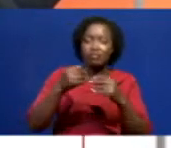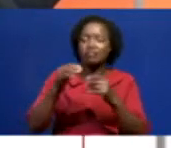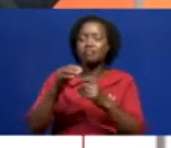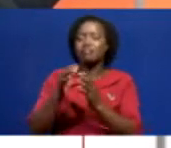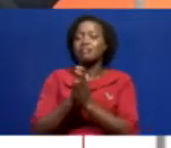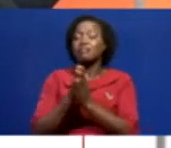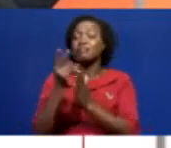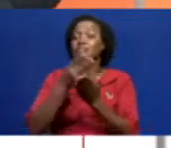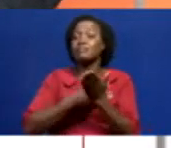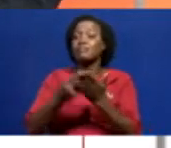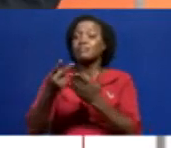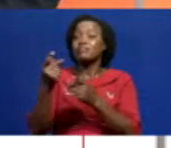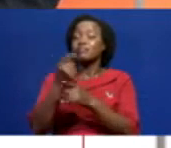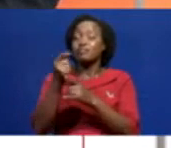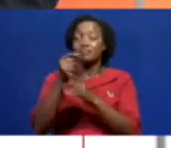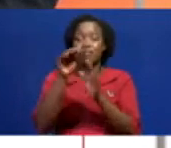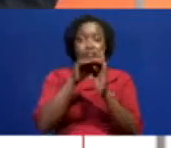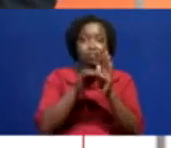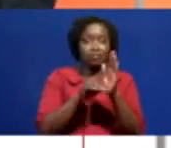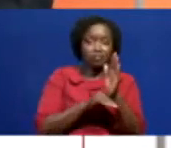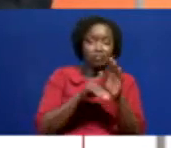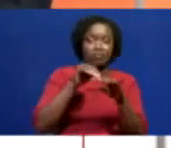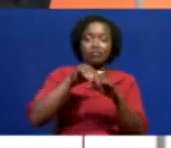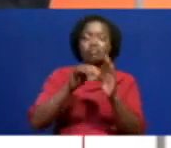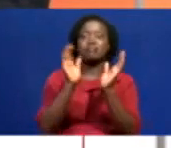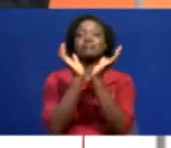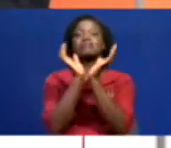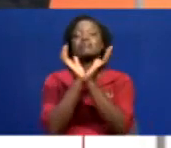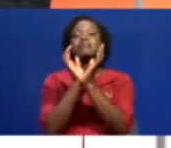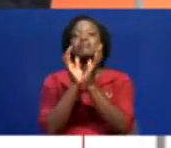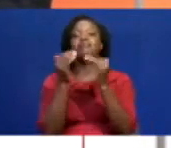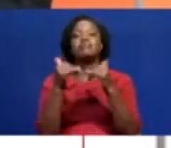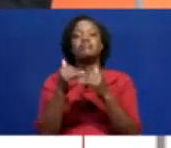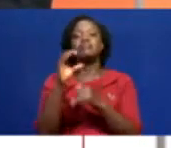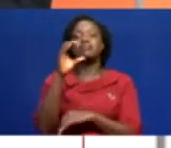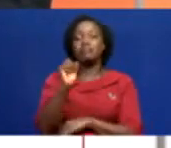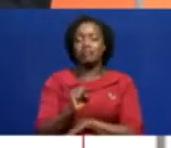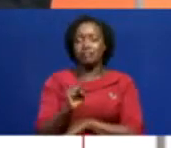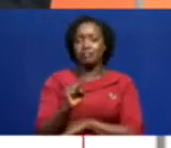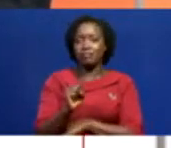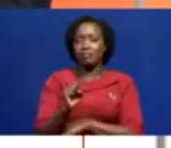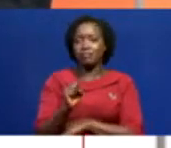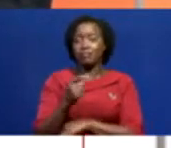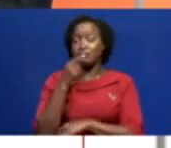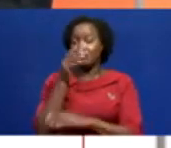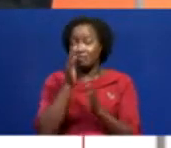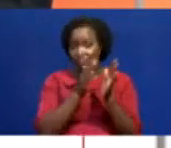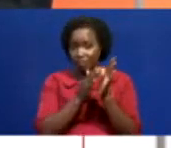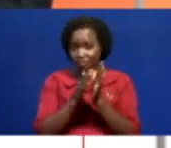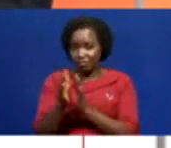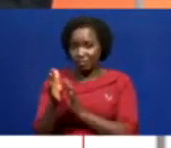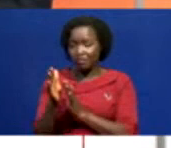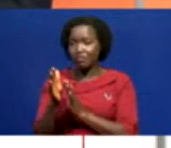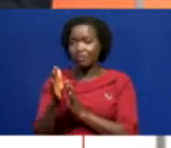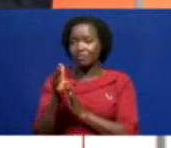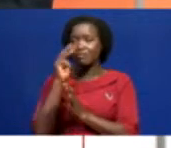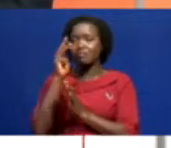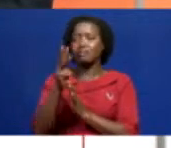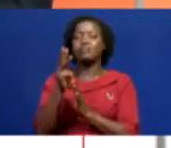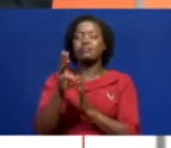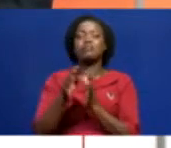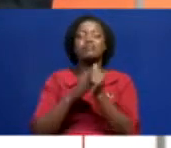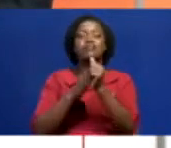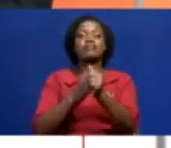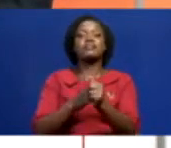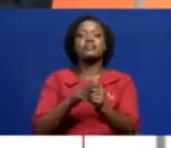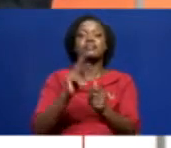training program at the Moi International Sports Center Kasarani. Sports Cabinet Secretary Ababu Namwamba revealed the plan, saying the initiative will be spearheaded